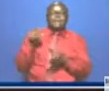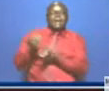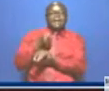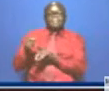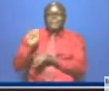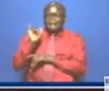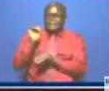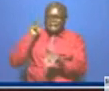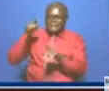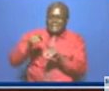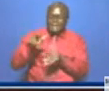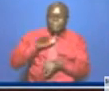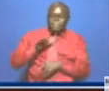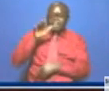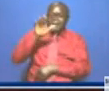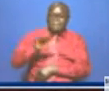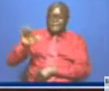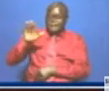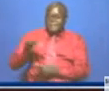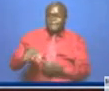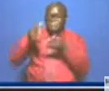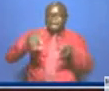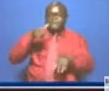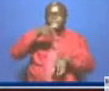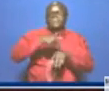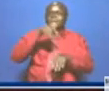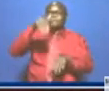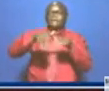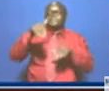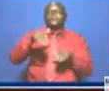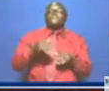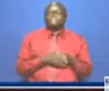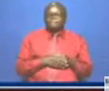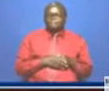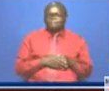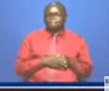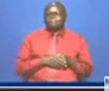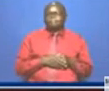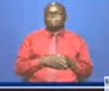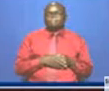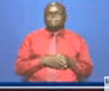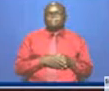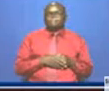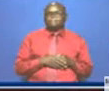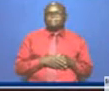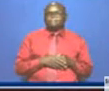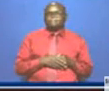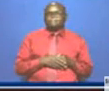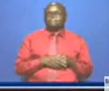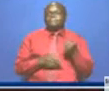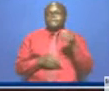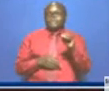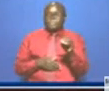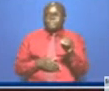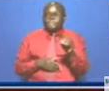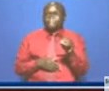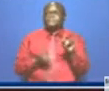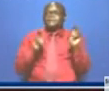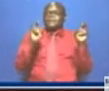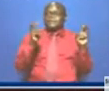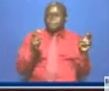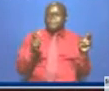women parliamentarians, especially now with the electioneering period in the horizon, and therefore the topical